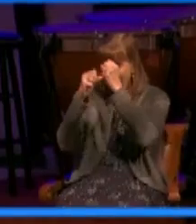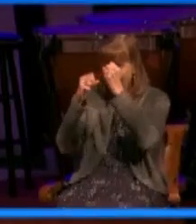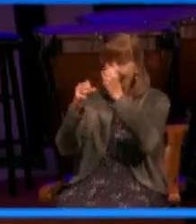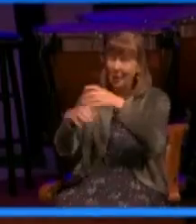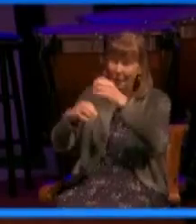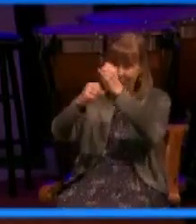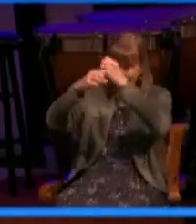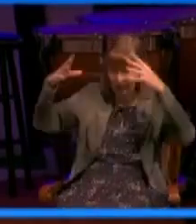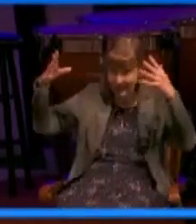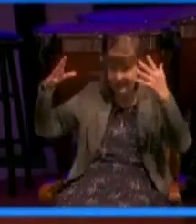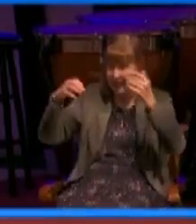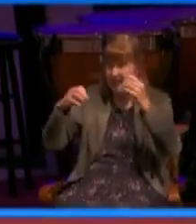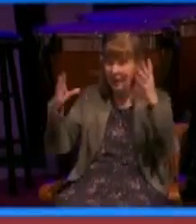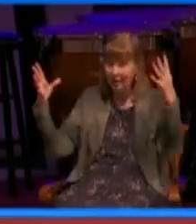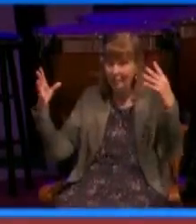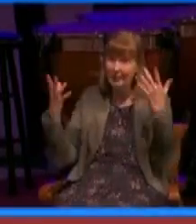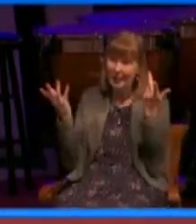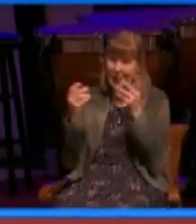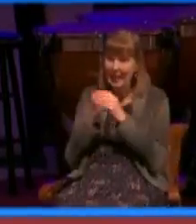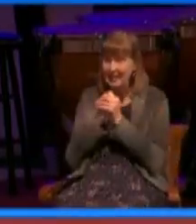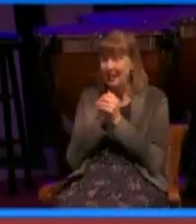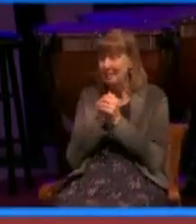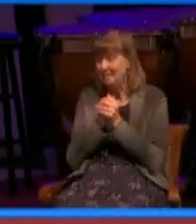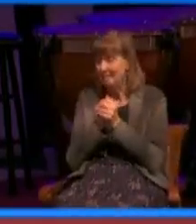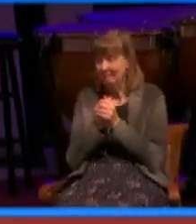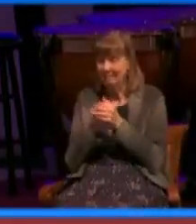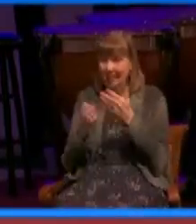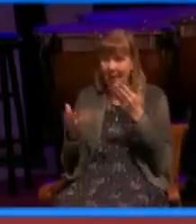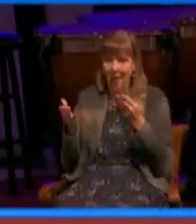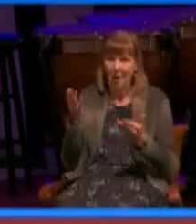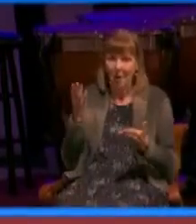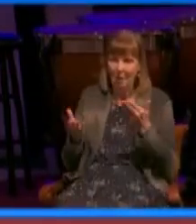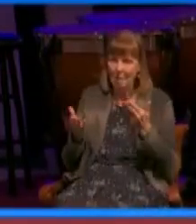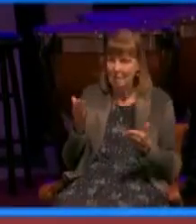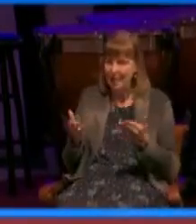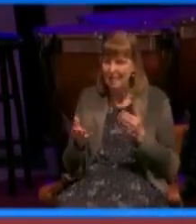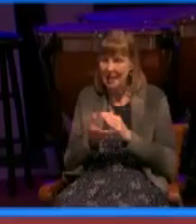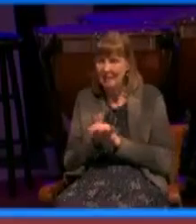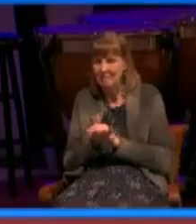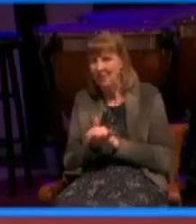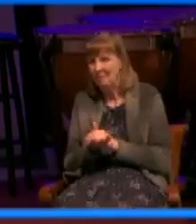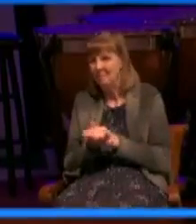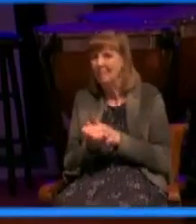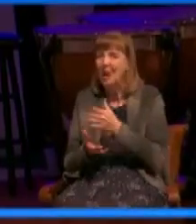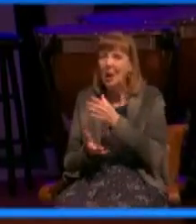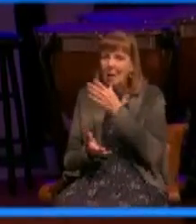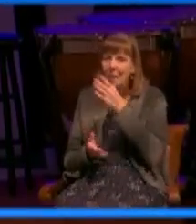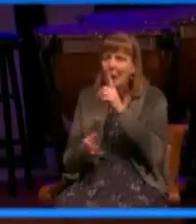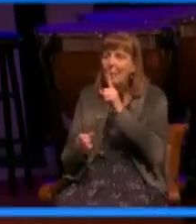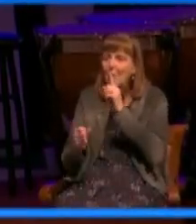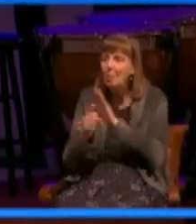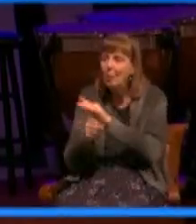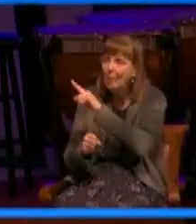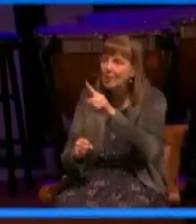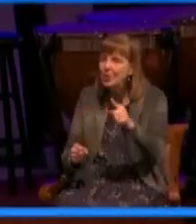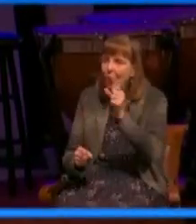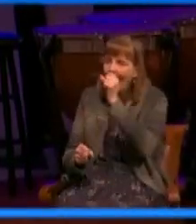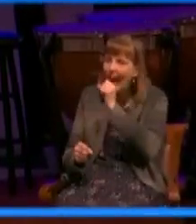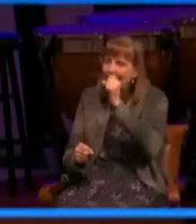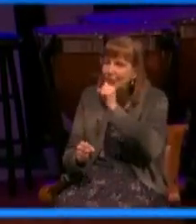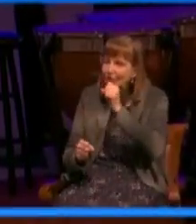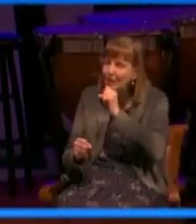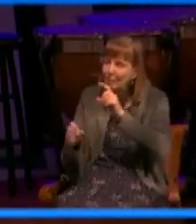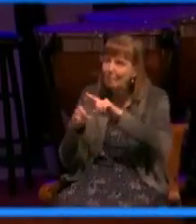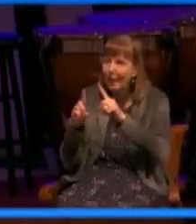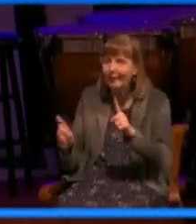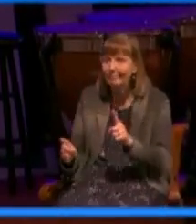cream, and then mama runs out of money, time runs late, the ice cream shop closes, and mama is a wicked liar, right?